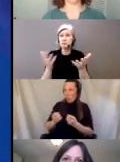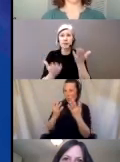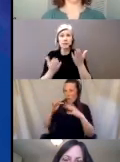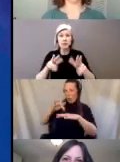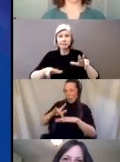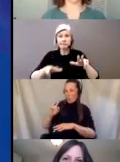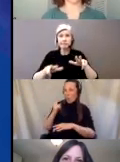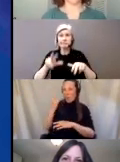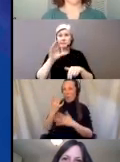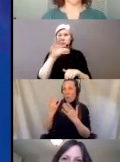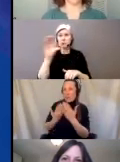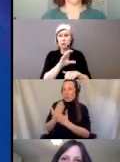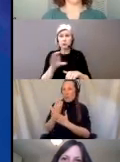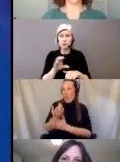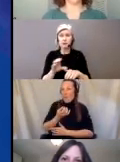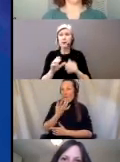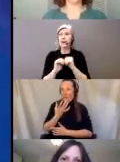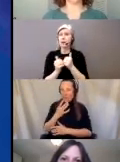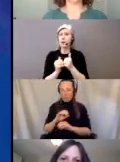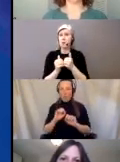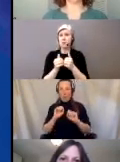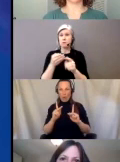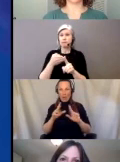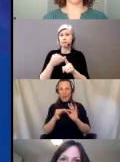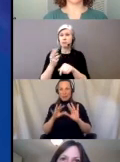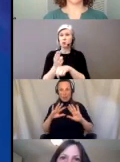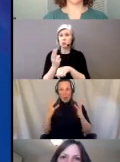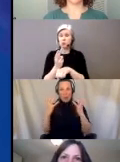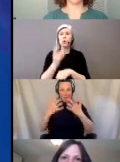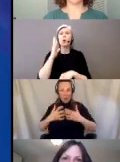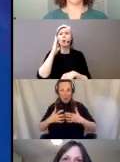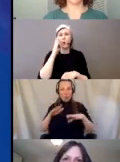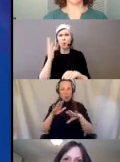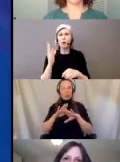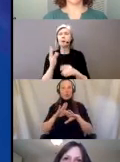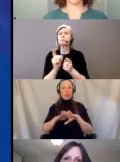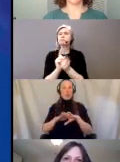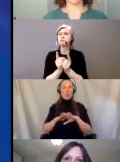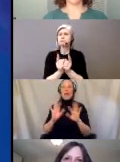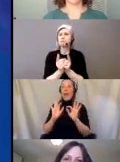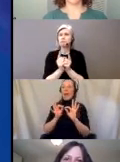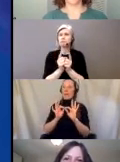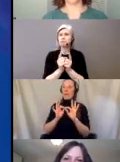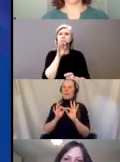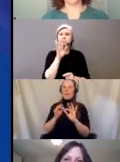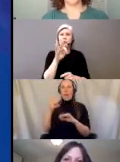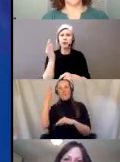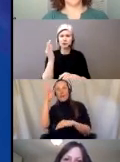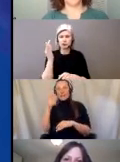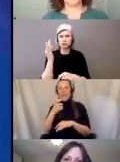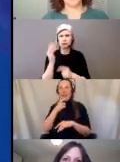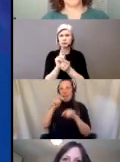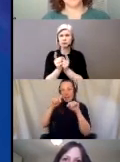is how you can access what you need. The event will be simultaneously translated into French.